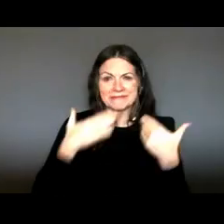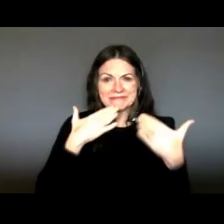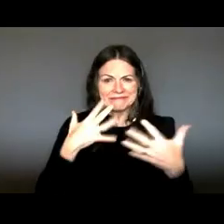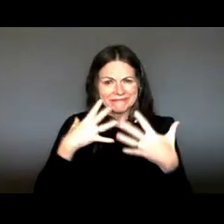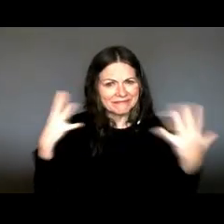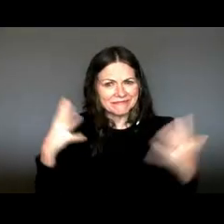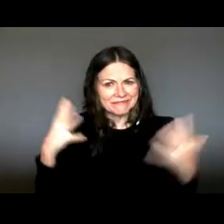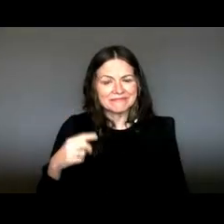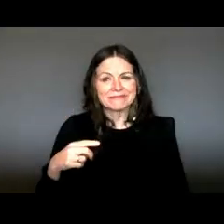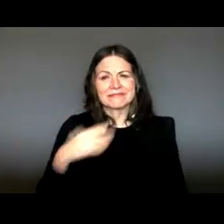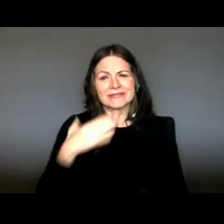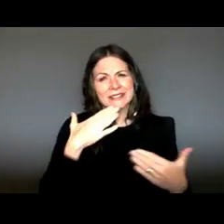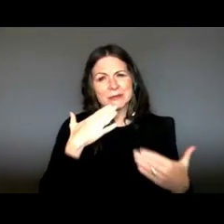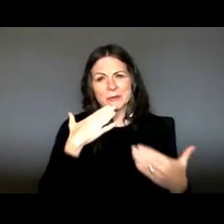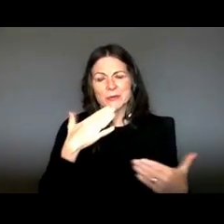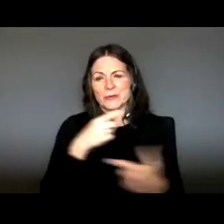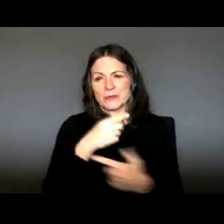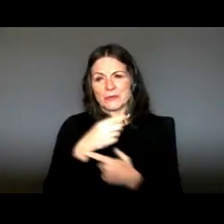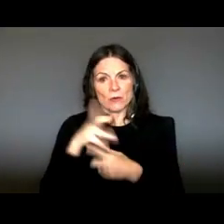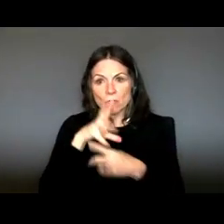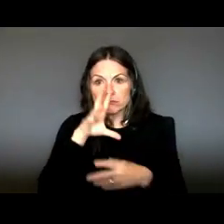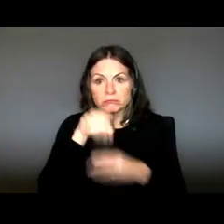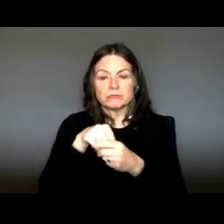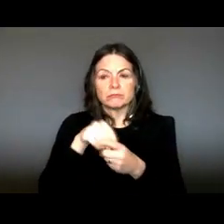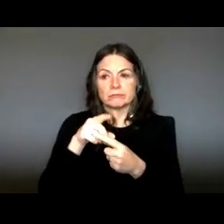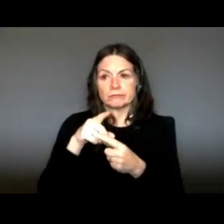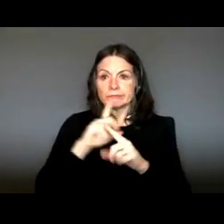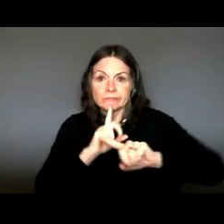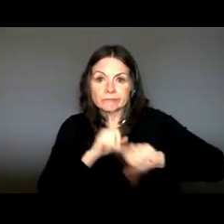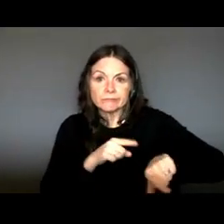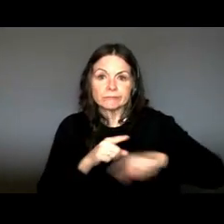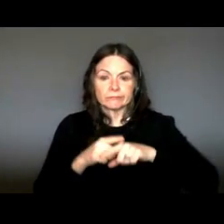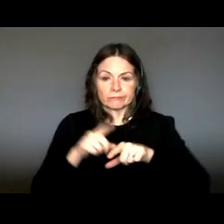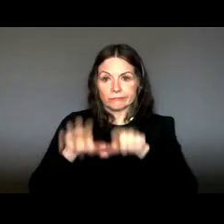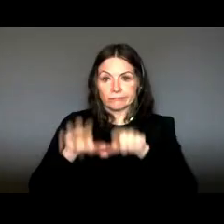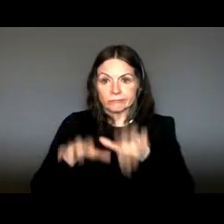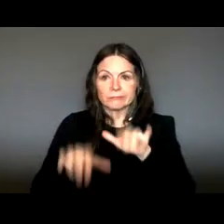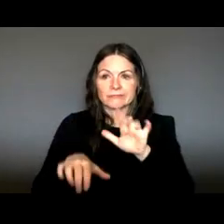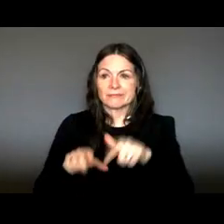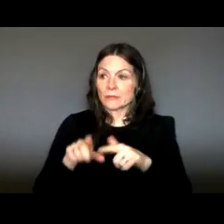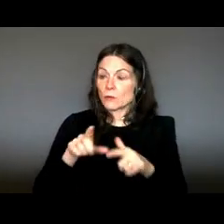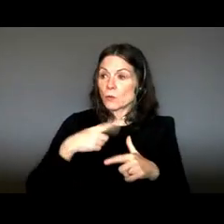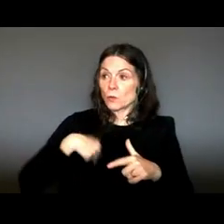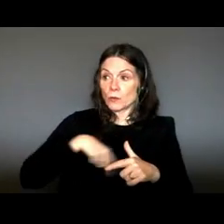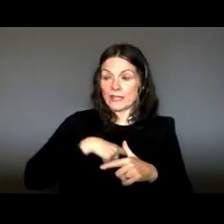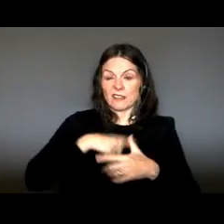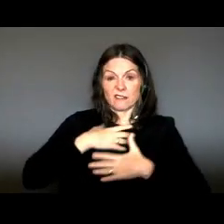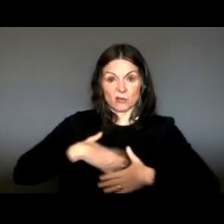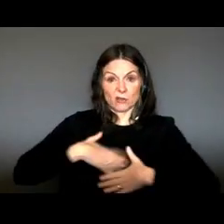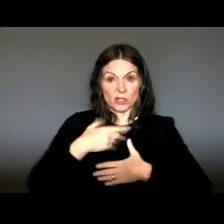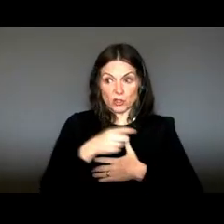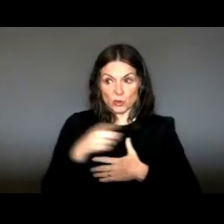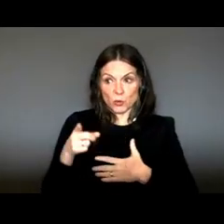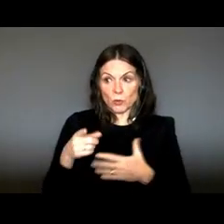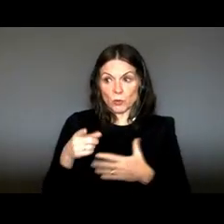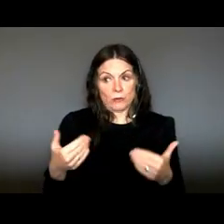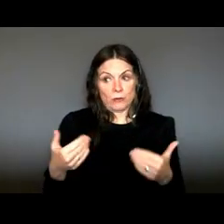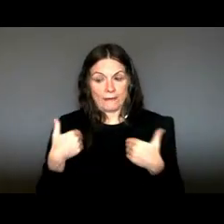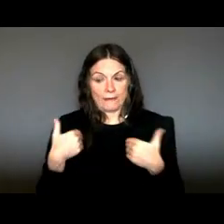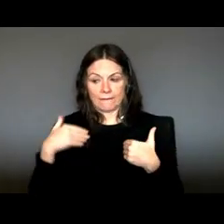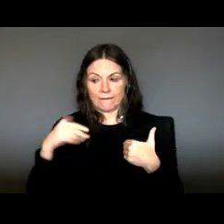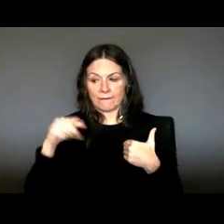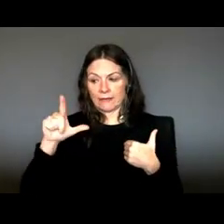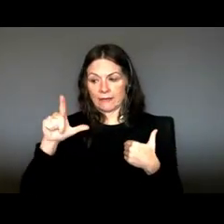Thank you very much. Thank you so much for your engagement, for your responses. And we encourage you, you have the links